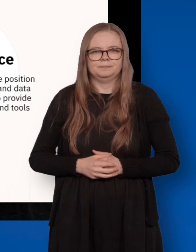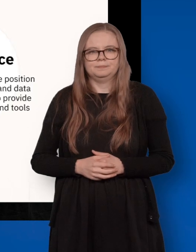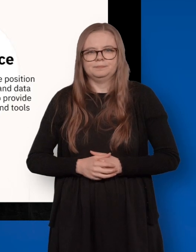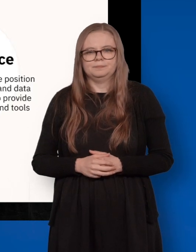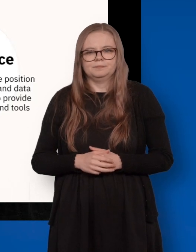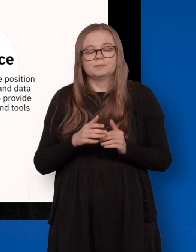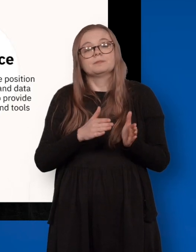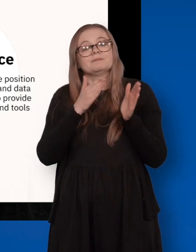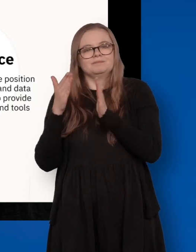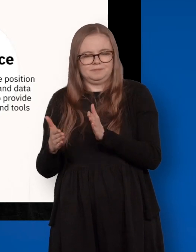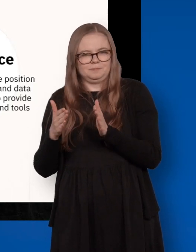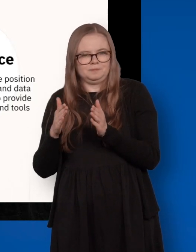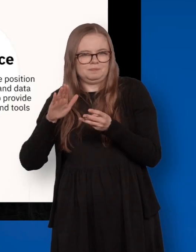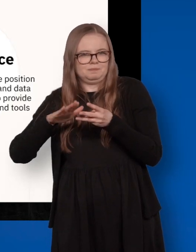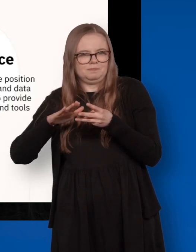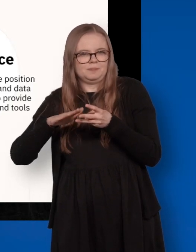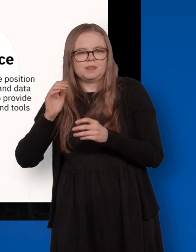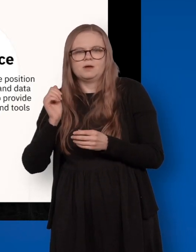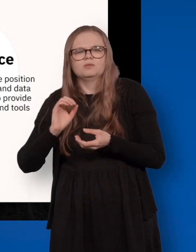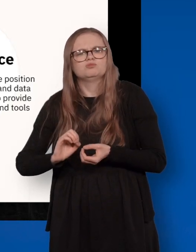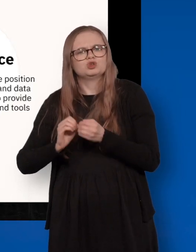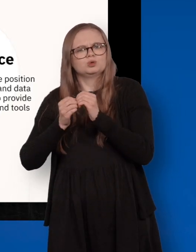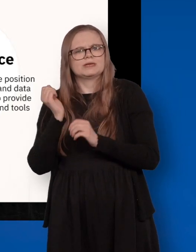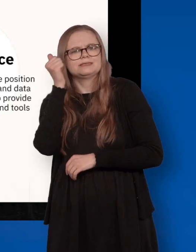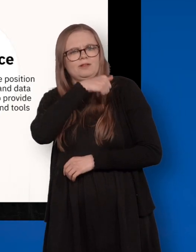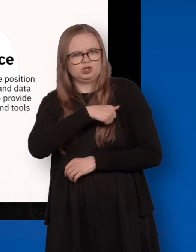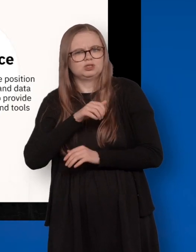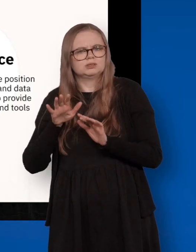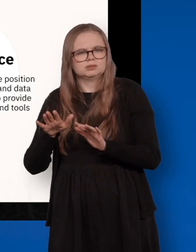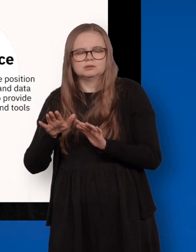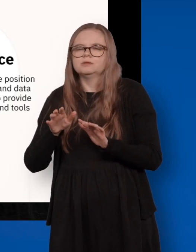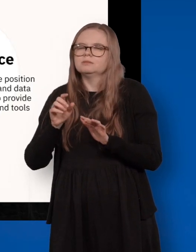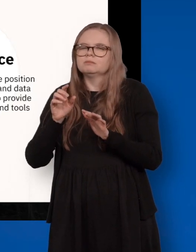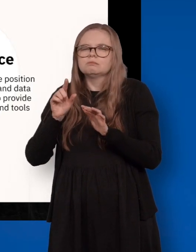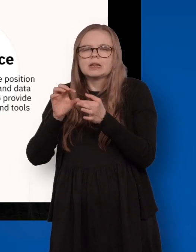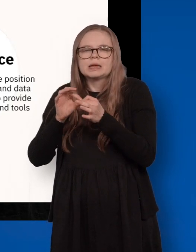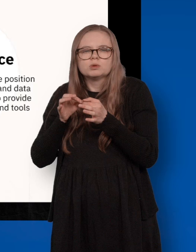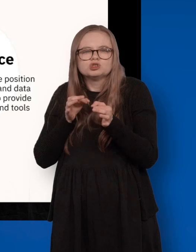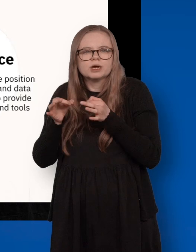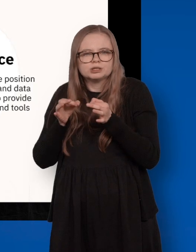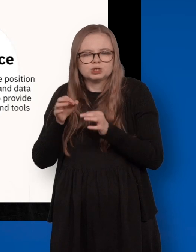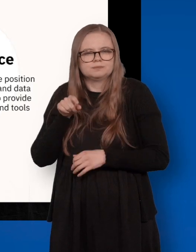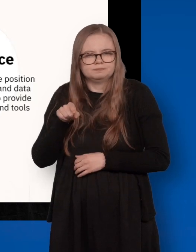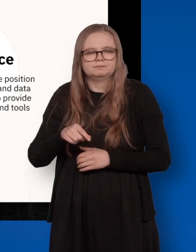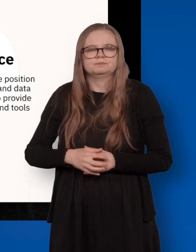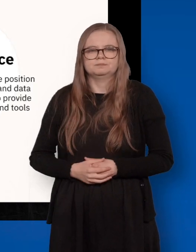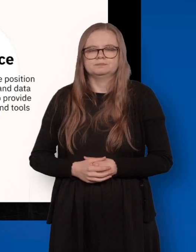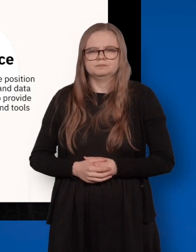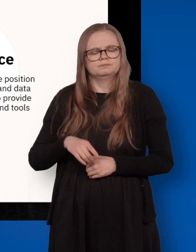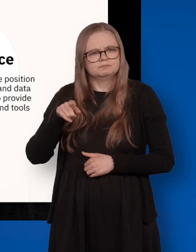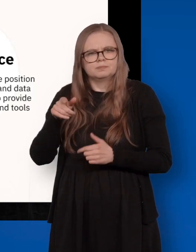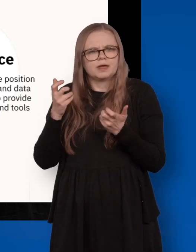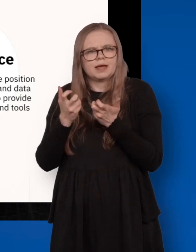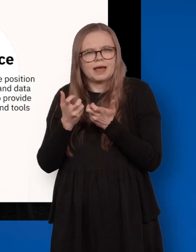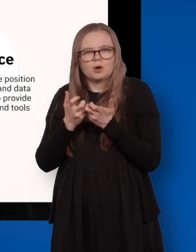We also produce intelligence. This is in a way kind of a linked to the strategy. We produce intelligence by